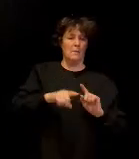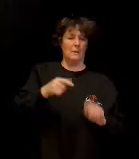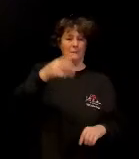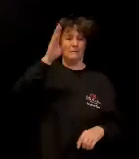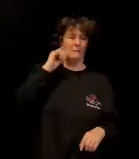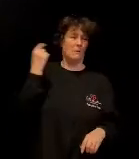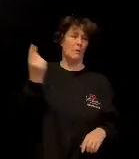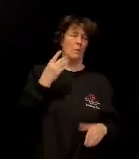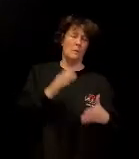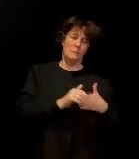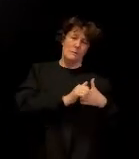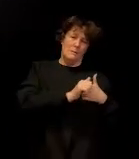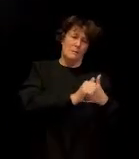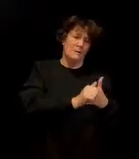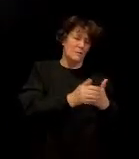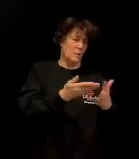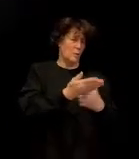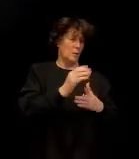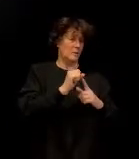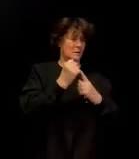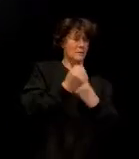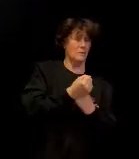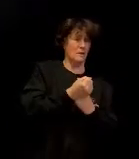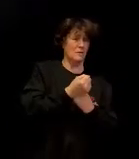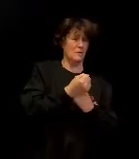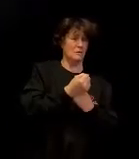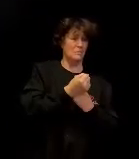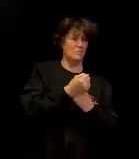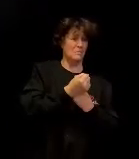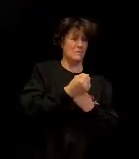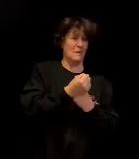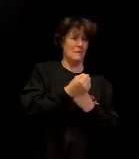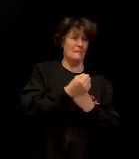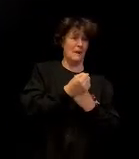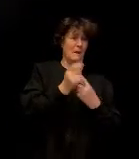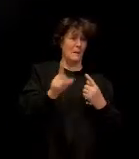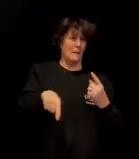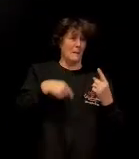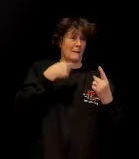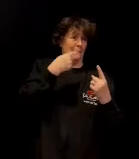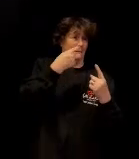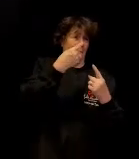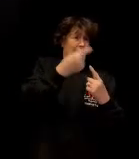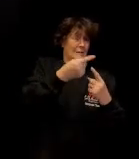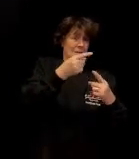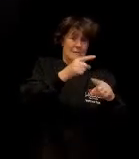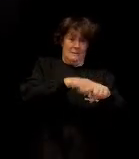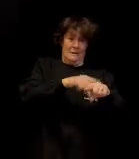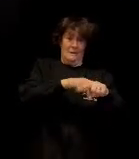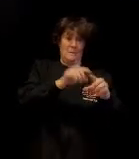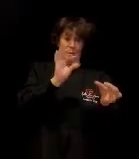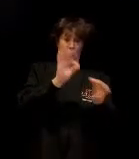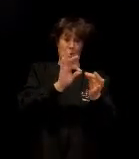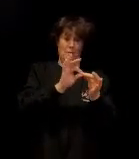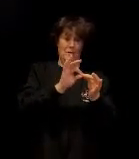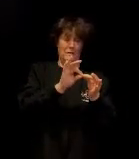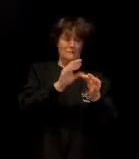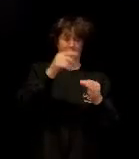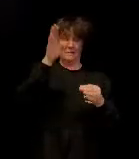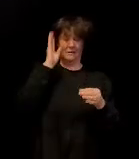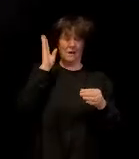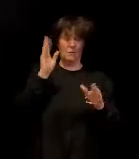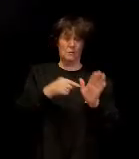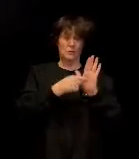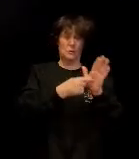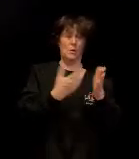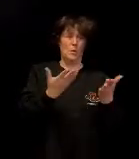some situation and some time in our life that we are going to encourage one another, encourage someone for the Lord, because that's really what it's all about.